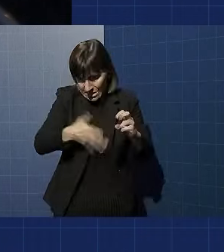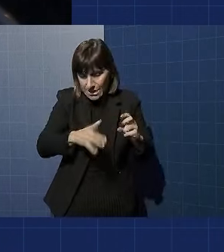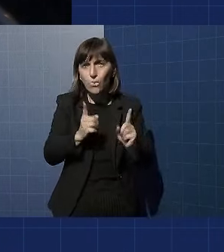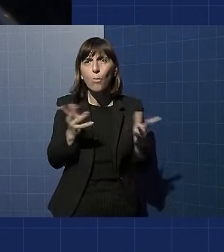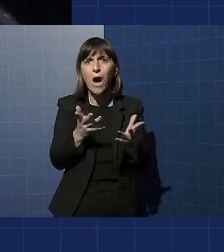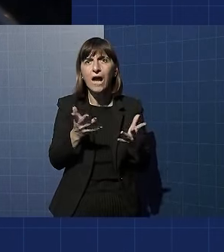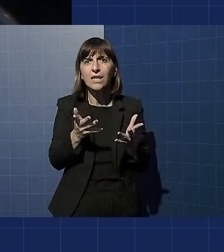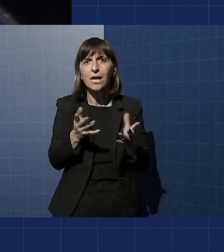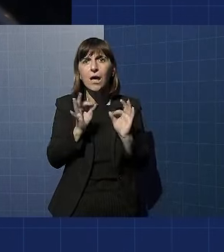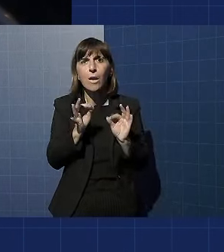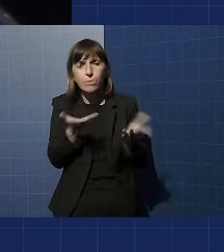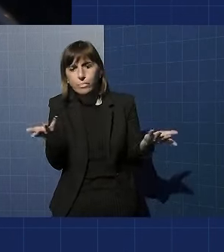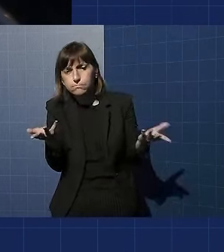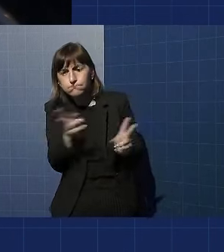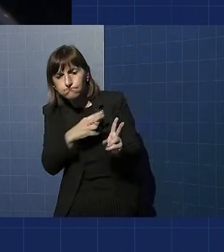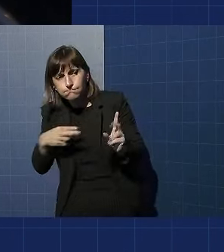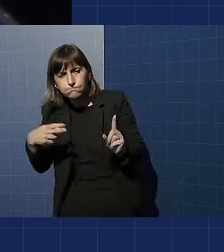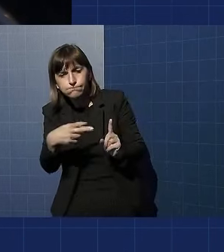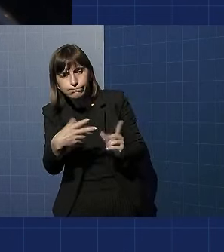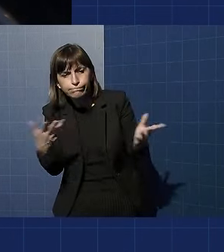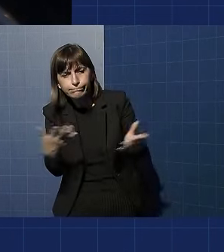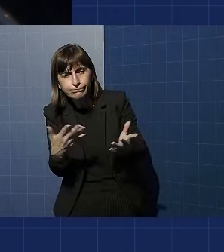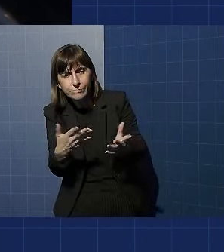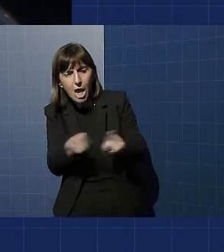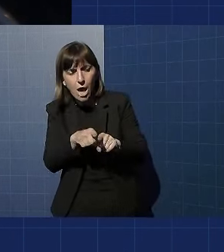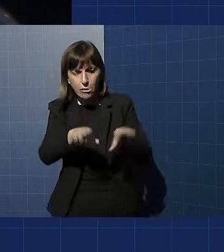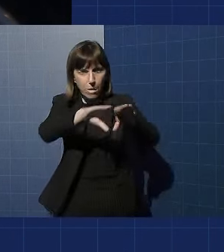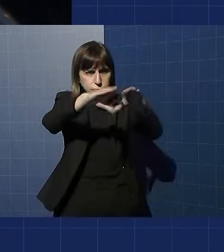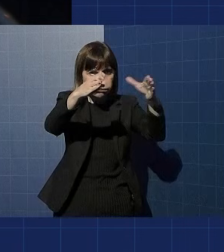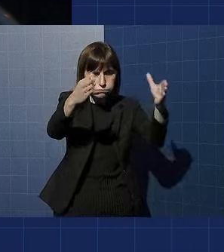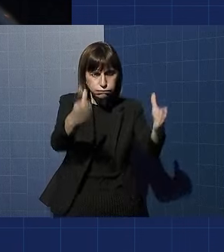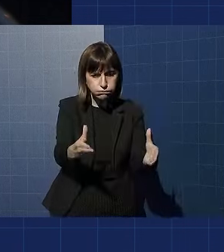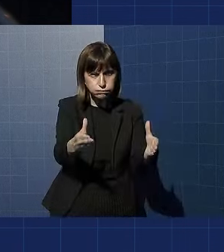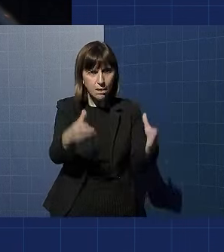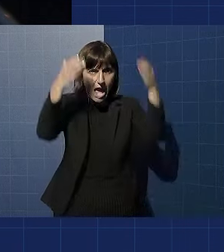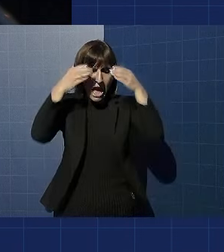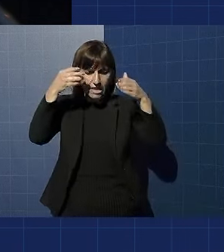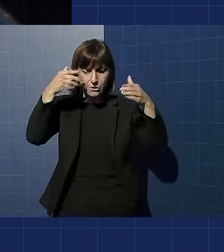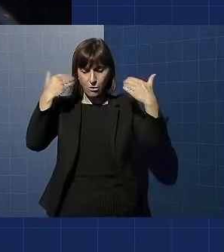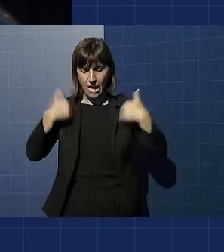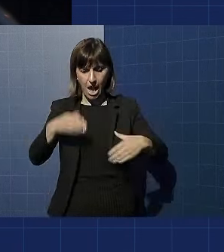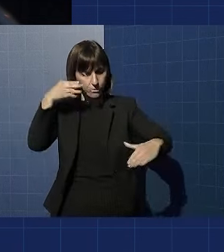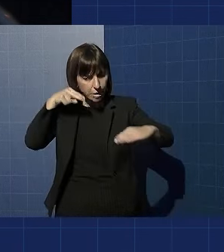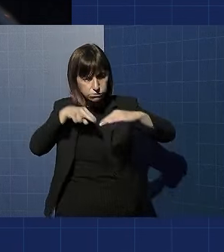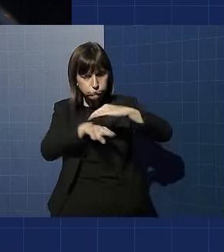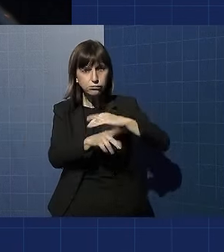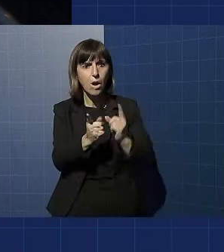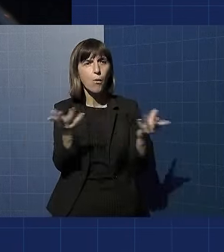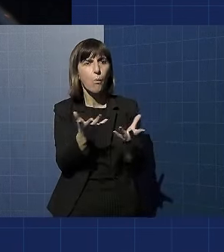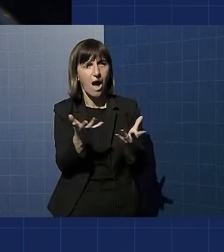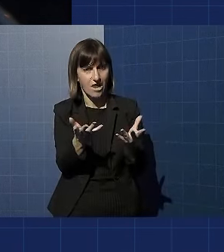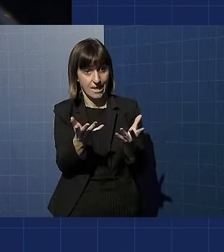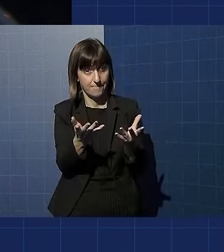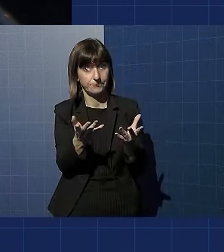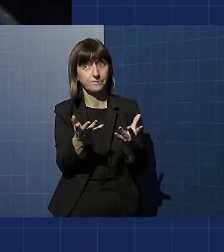need. And also when we consider a mission to Mars, we would never have the whole crew hibernate at the same time. Those are elements